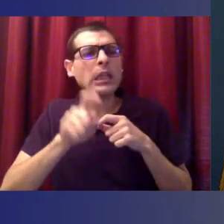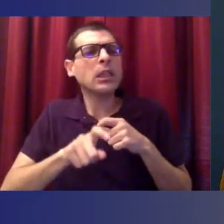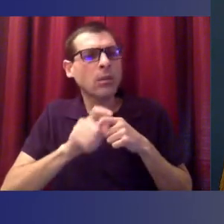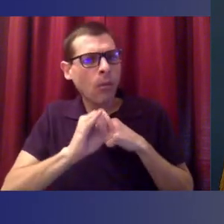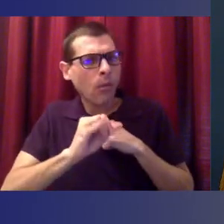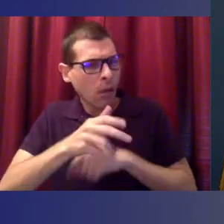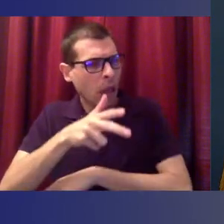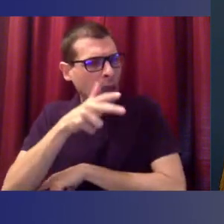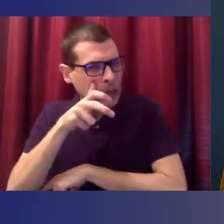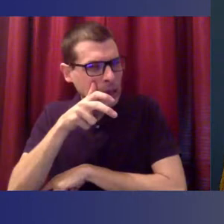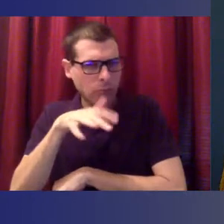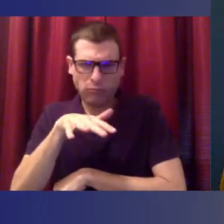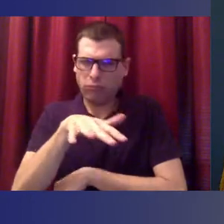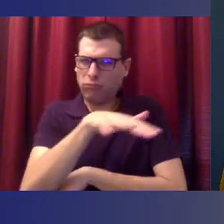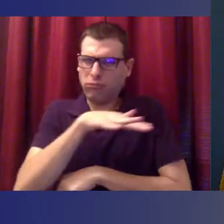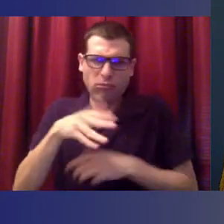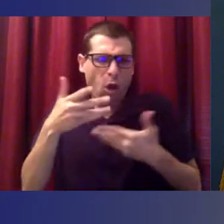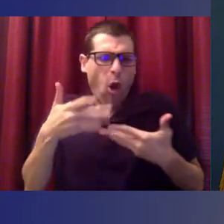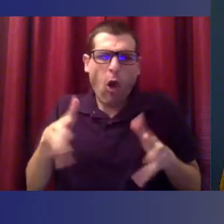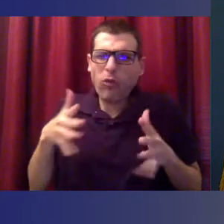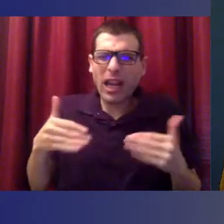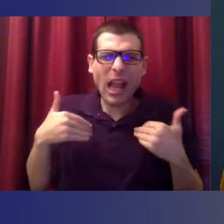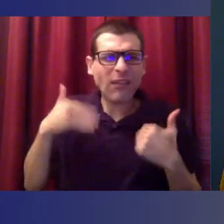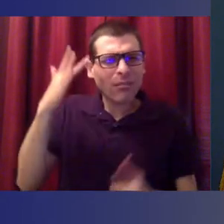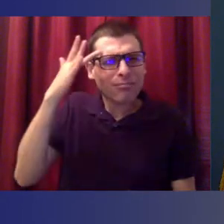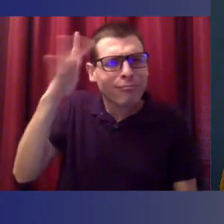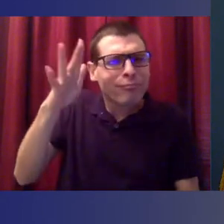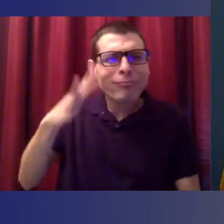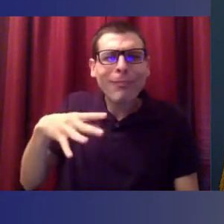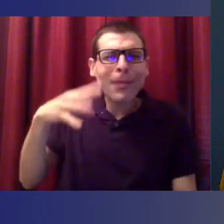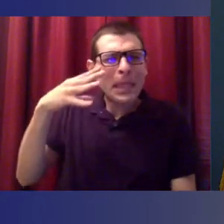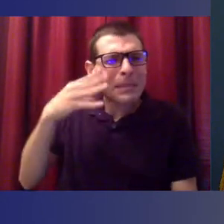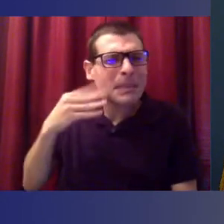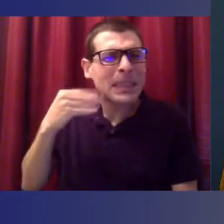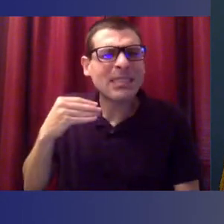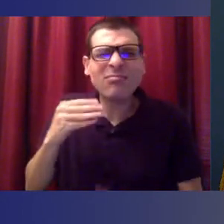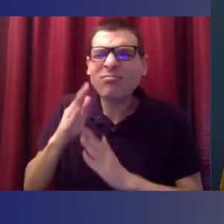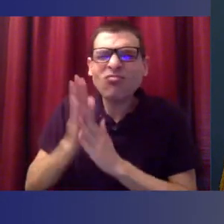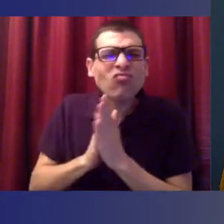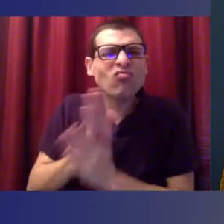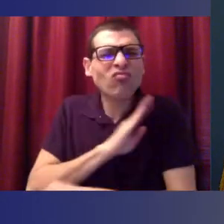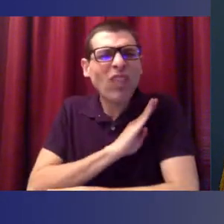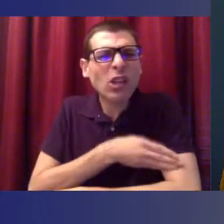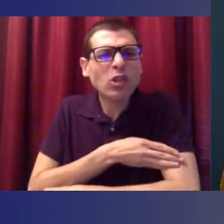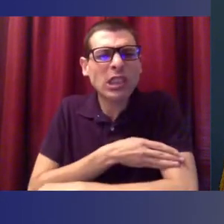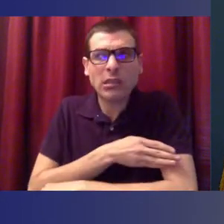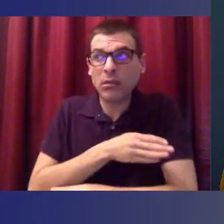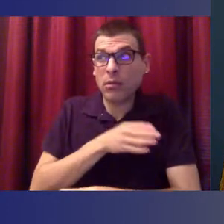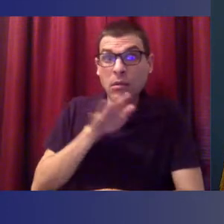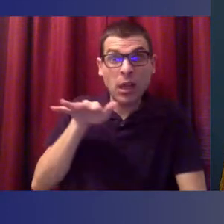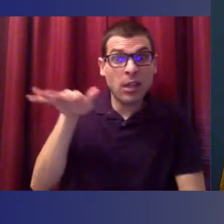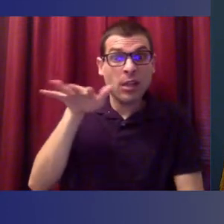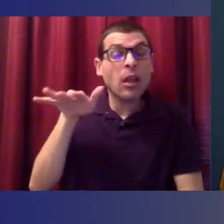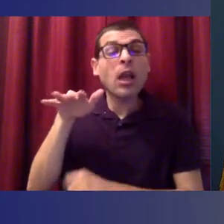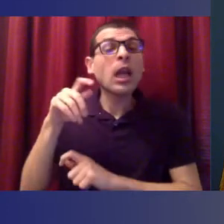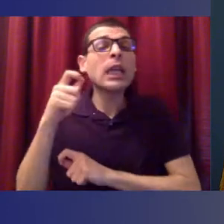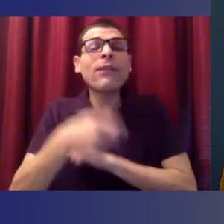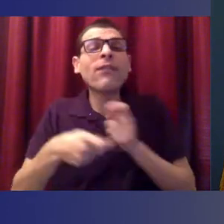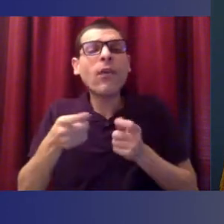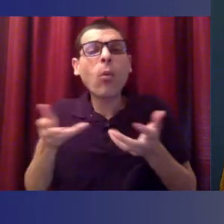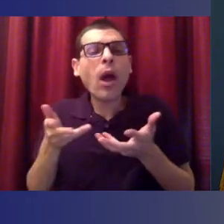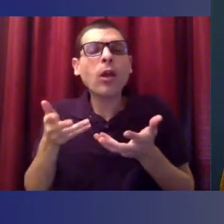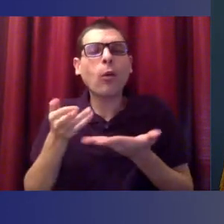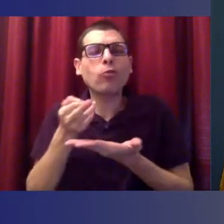brilliance and energy that, when combined with the county's resources, can translate our shared visions for